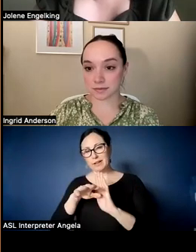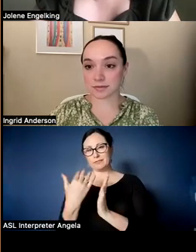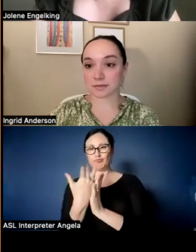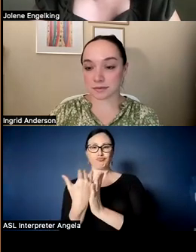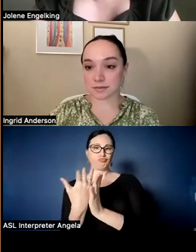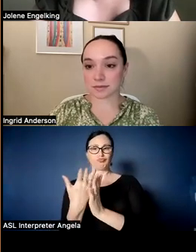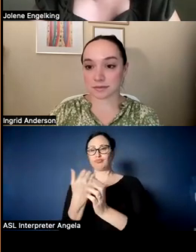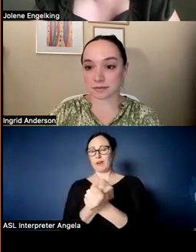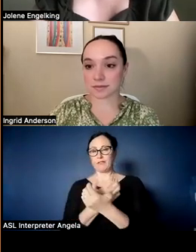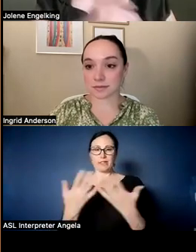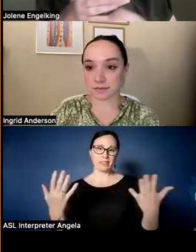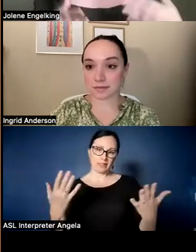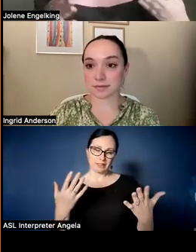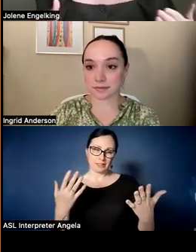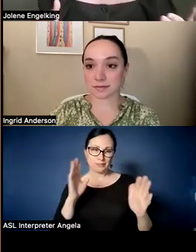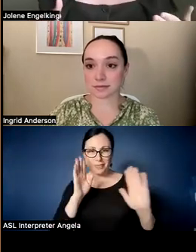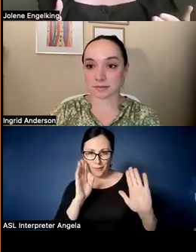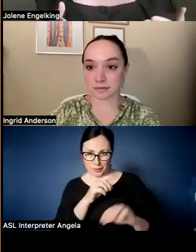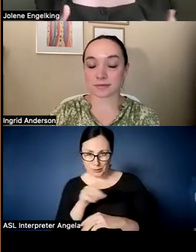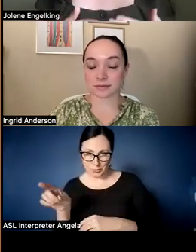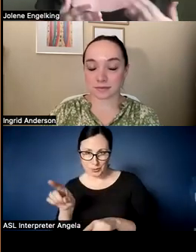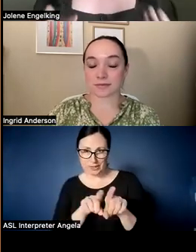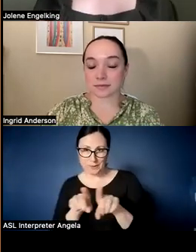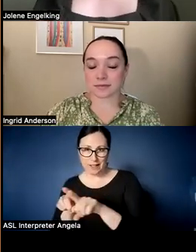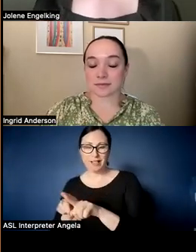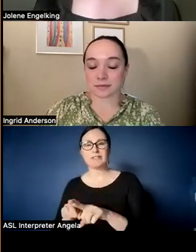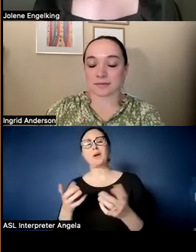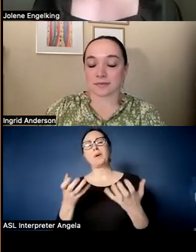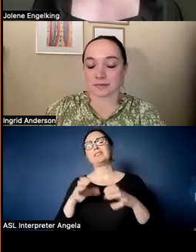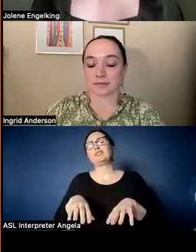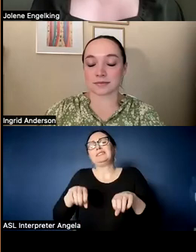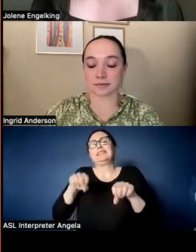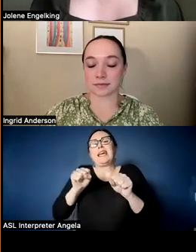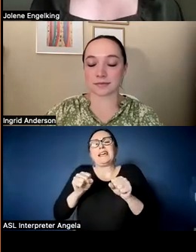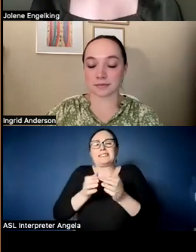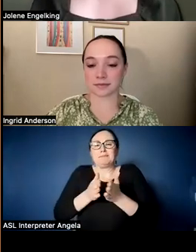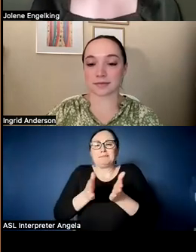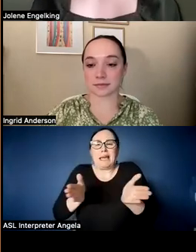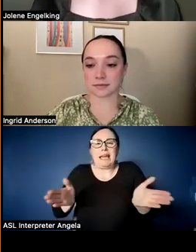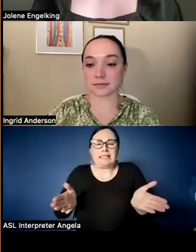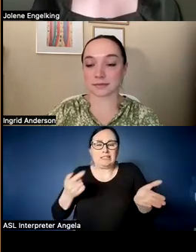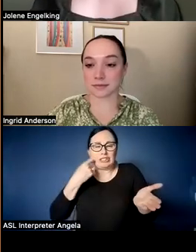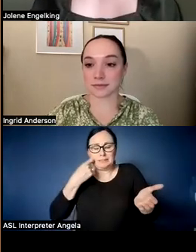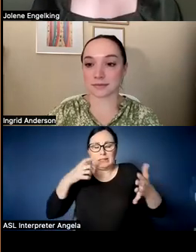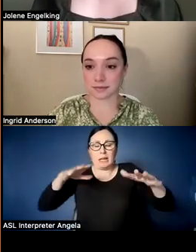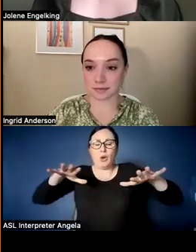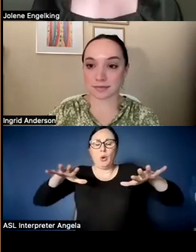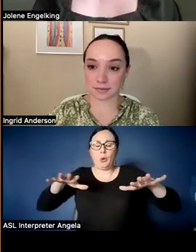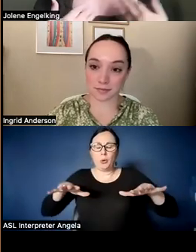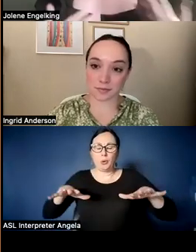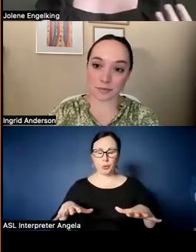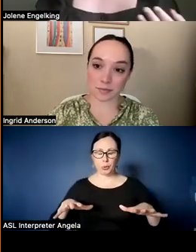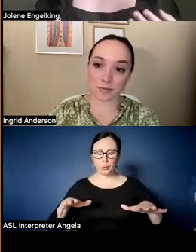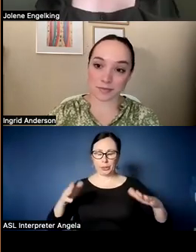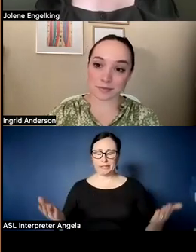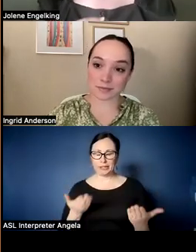are trying to sometimes take a little bit of space and to just be present with each other. And it is so hard, even within meetings or even when I'm